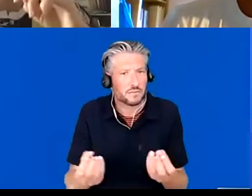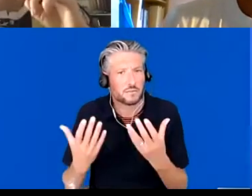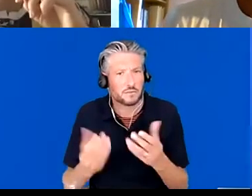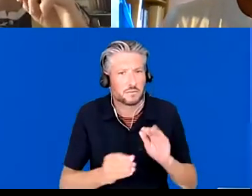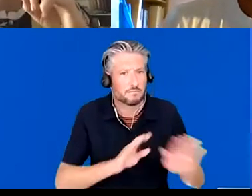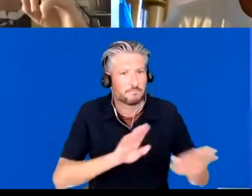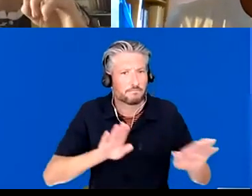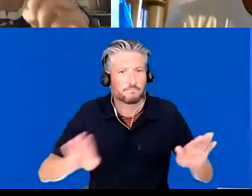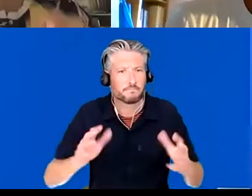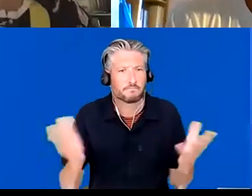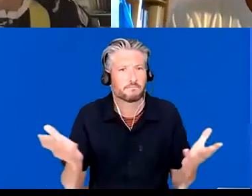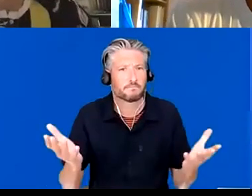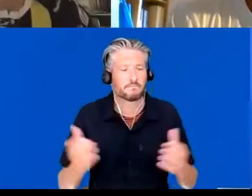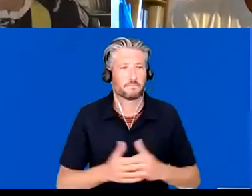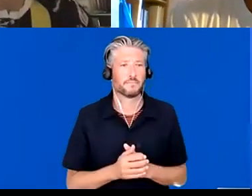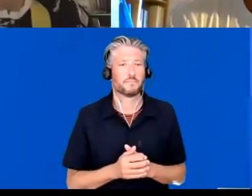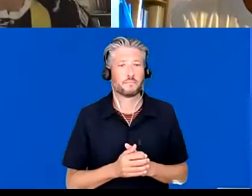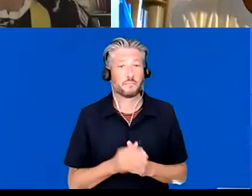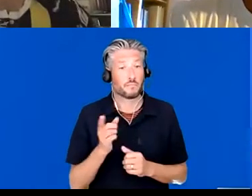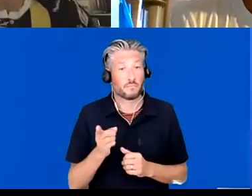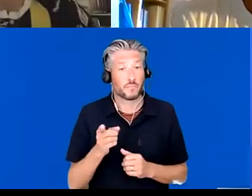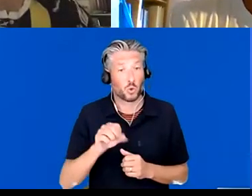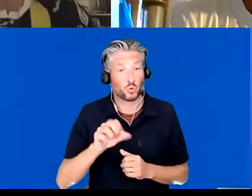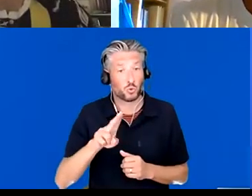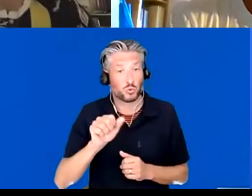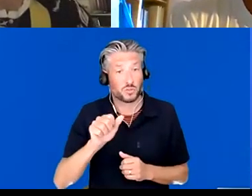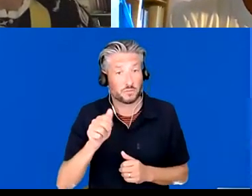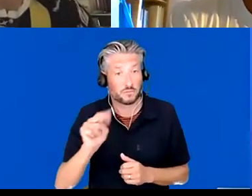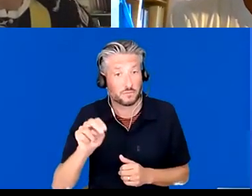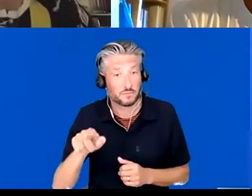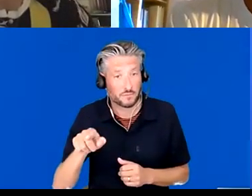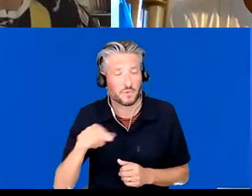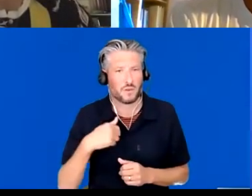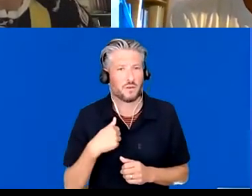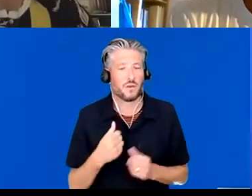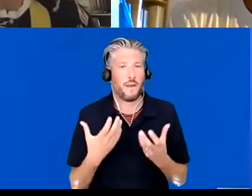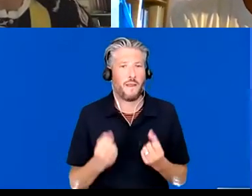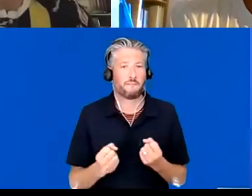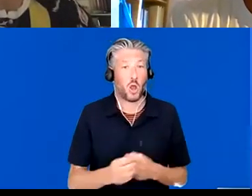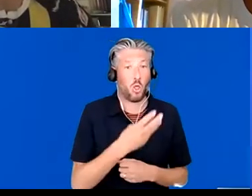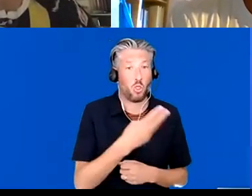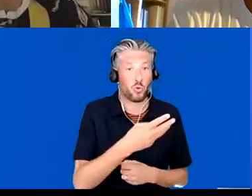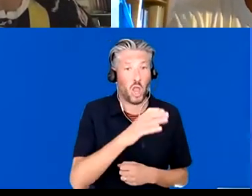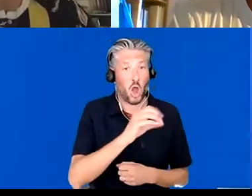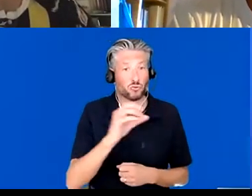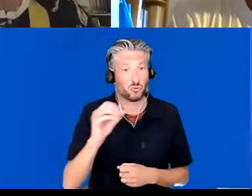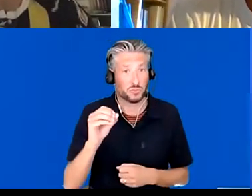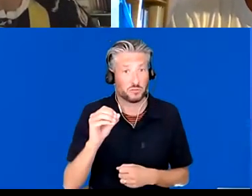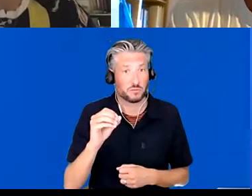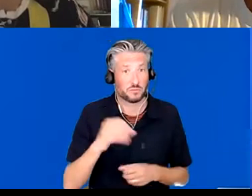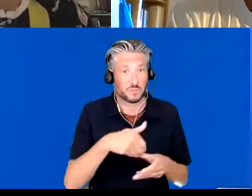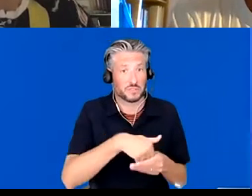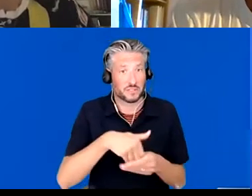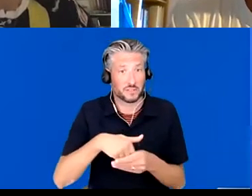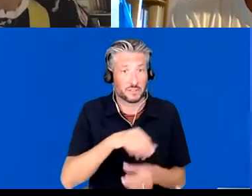Susan? We had 300 conference delegates and 156 of them filled out our post-conference evaluation. So we